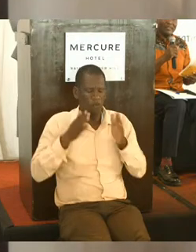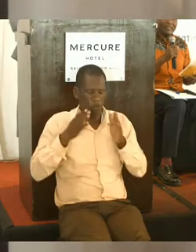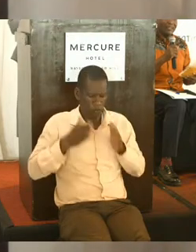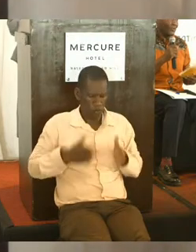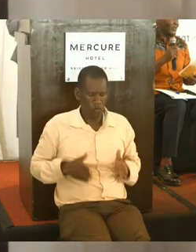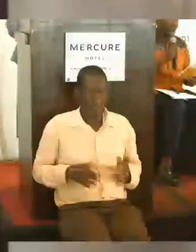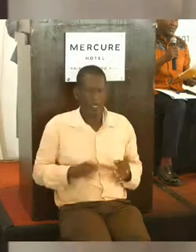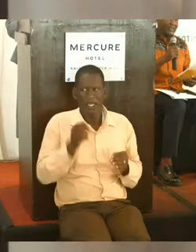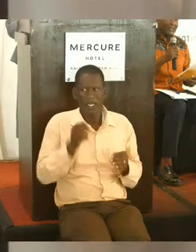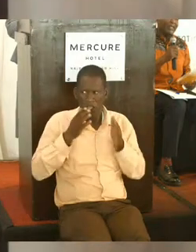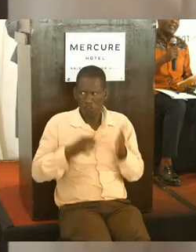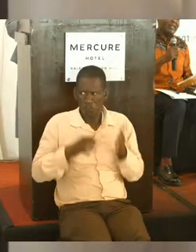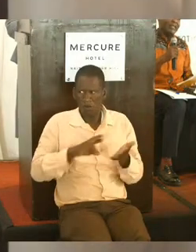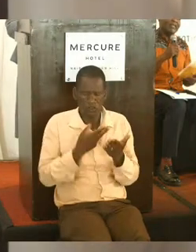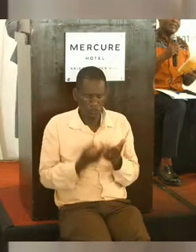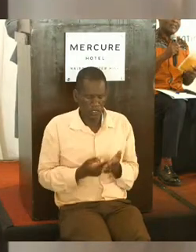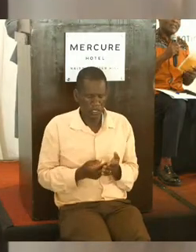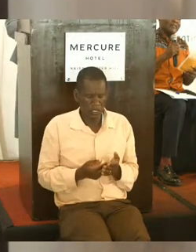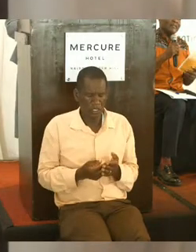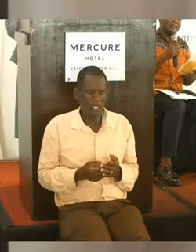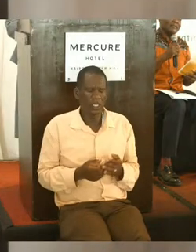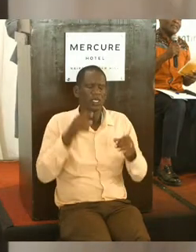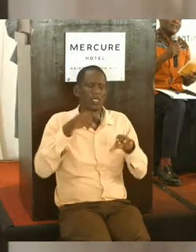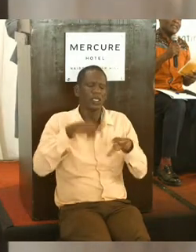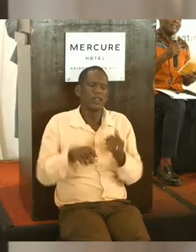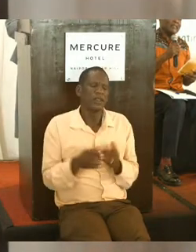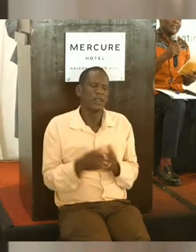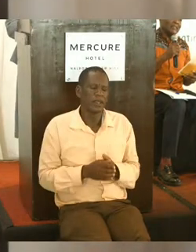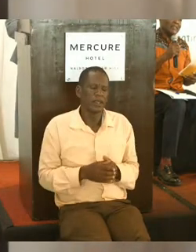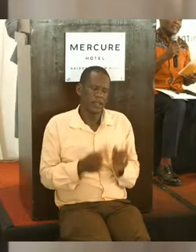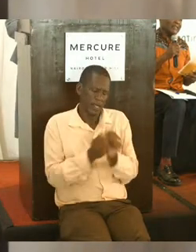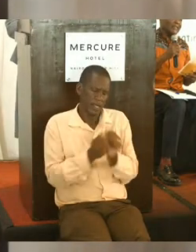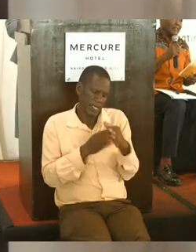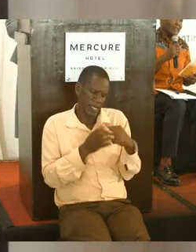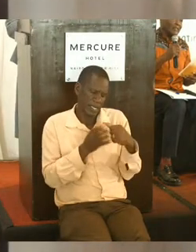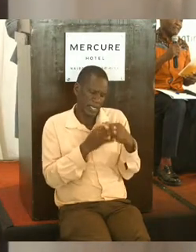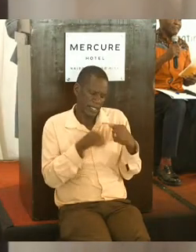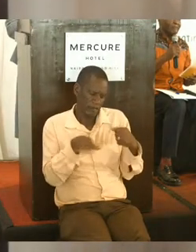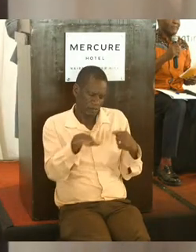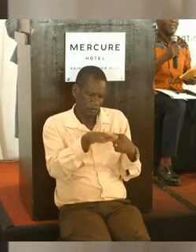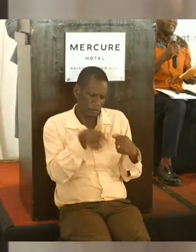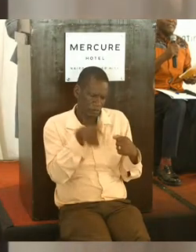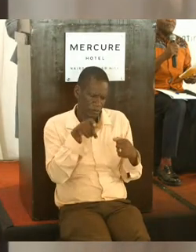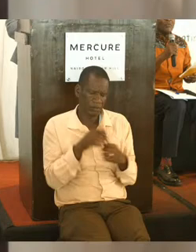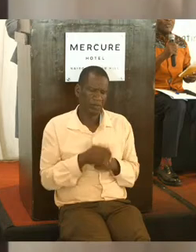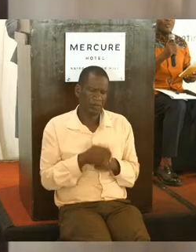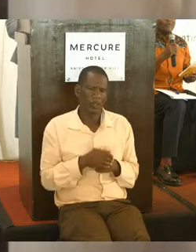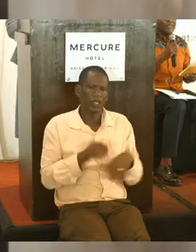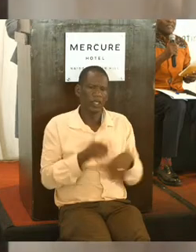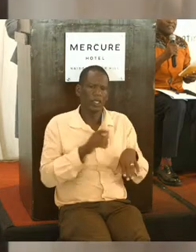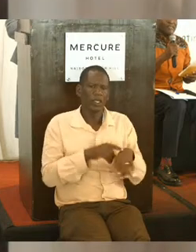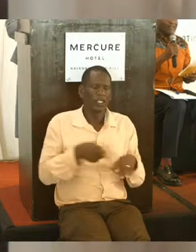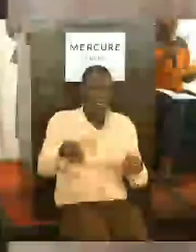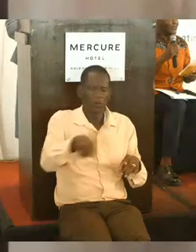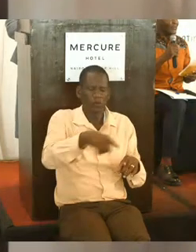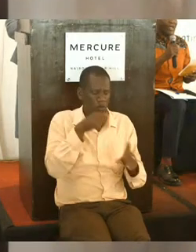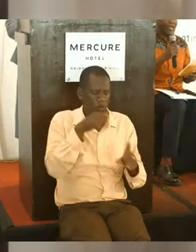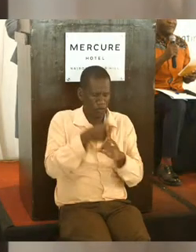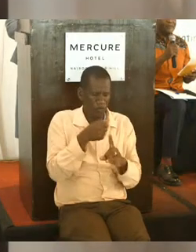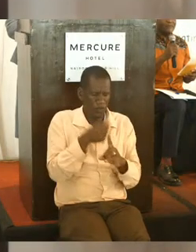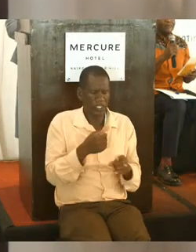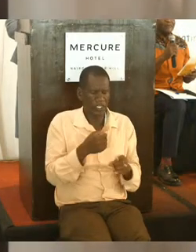Kenyan human resources in the 80s late 80s when we were fighting